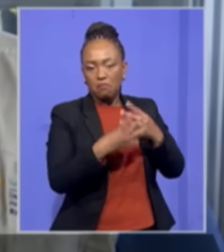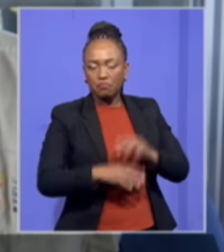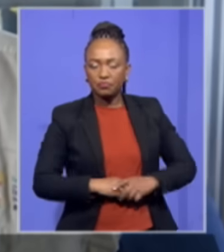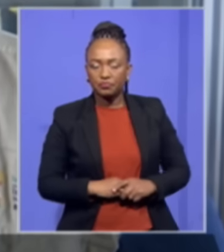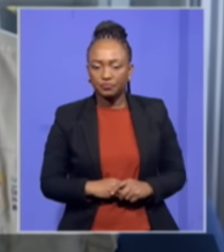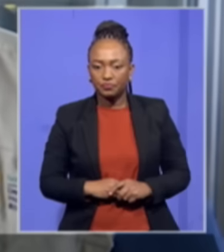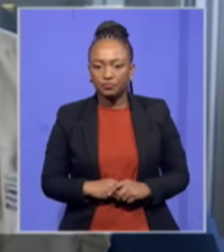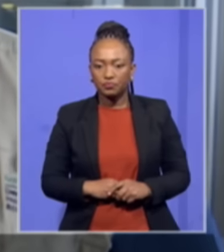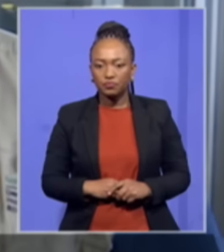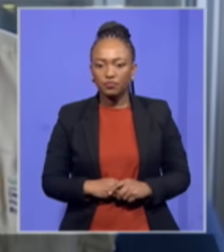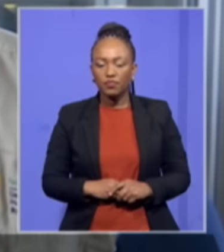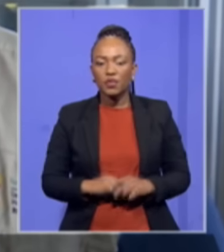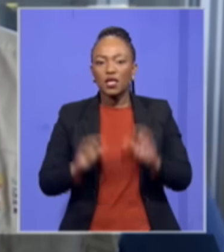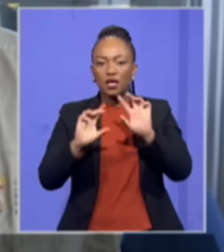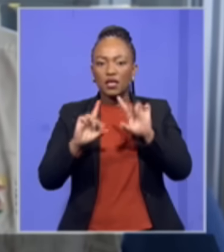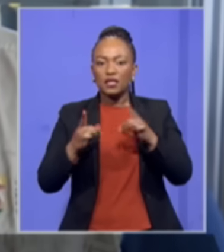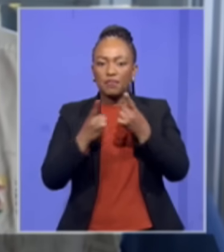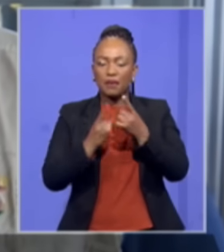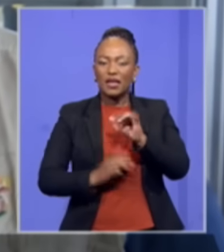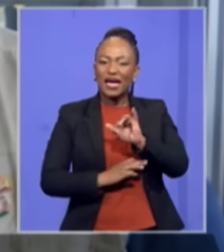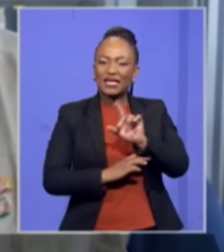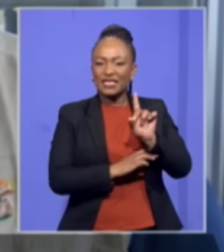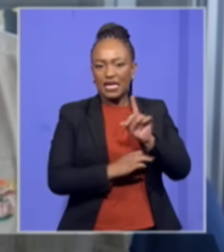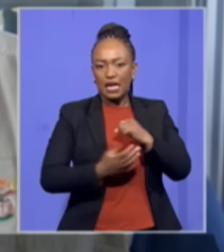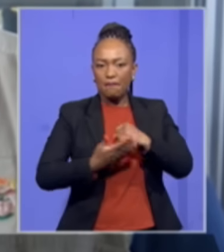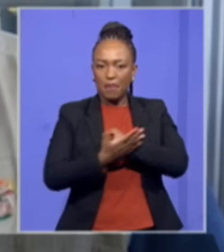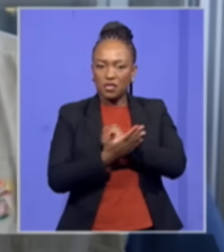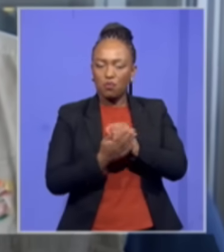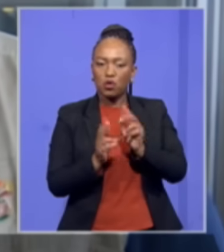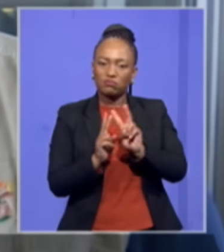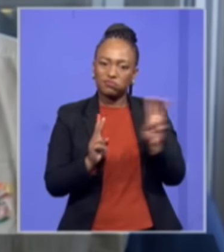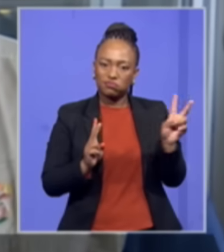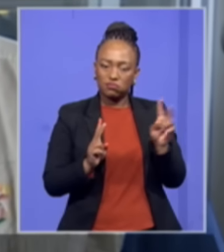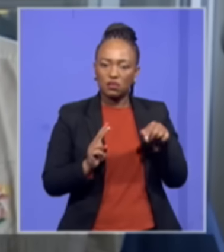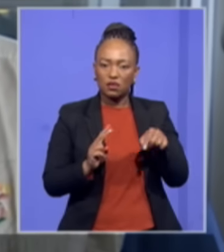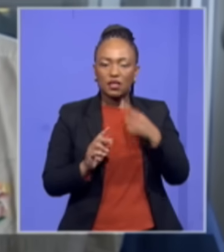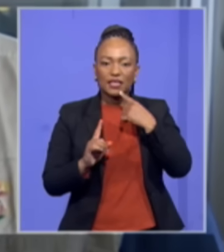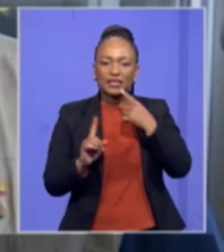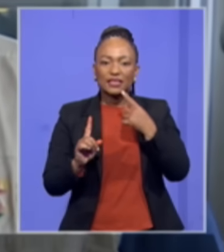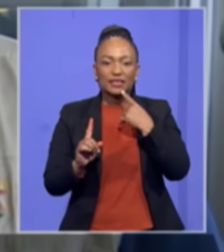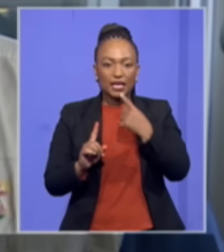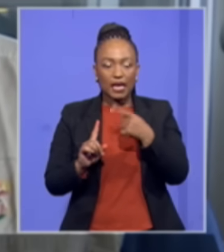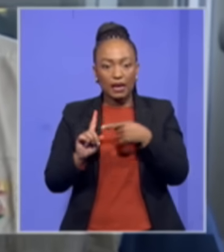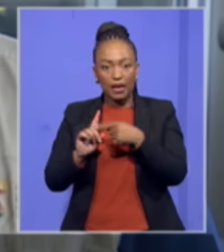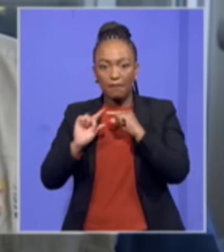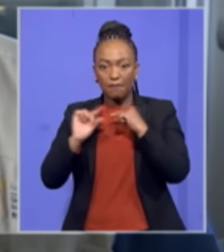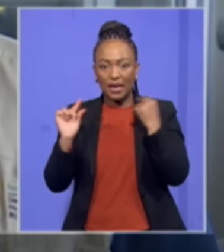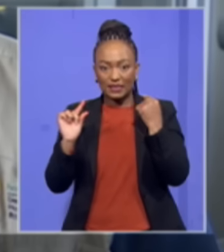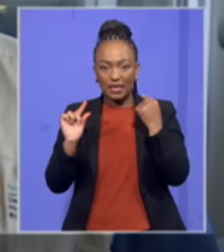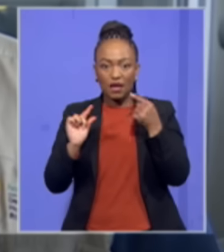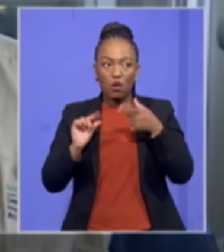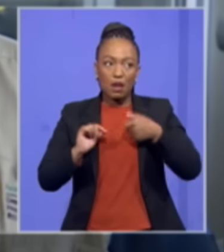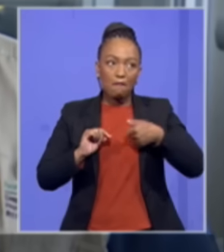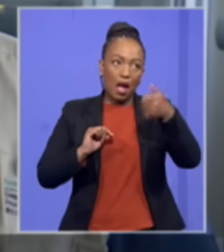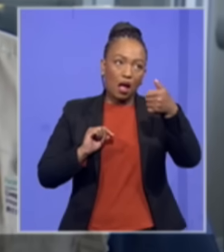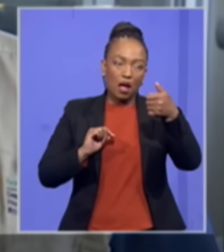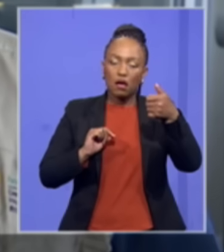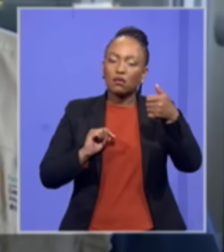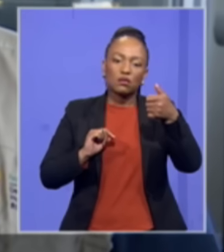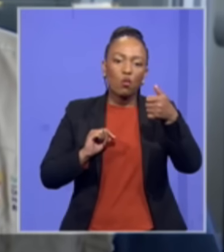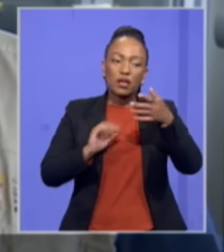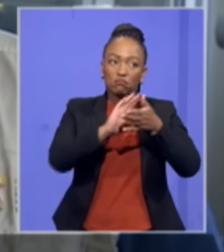The Department of Home Affairs would declare Omotoso as an undesirable person after he leaves the country.